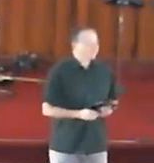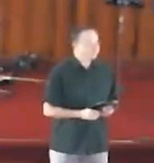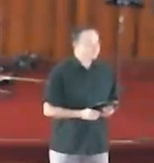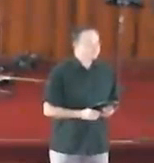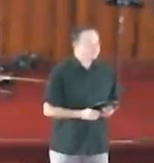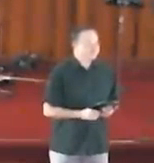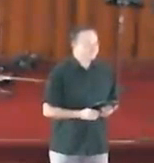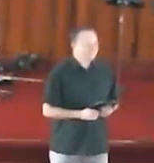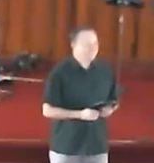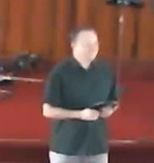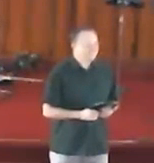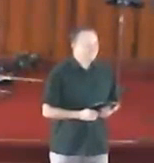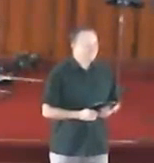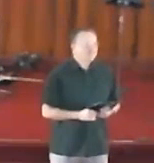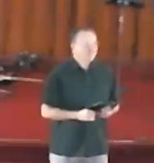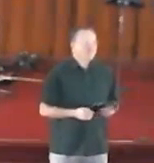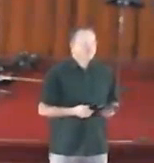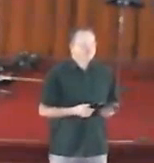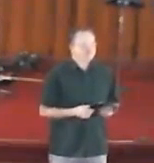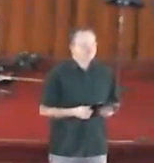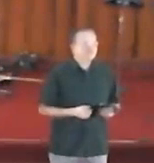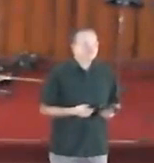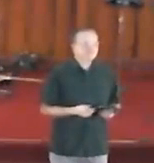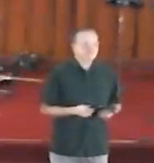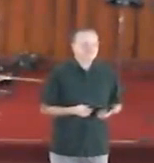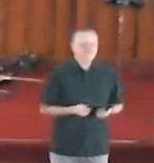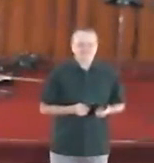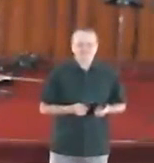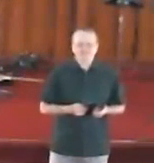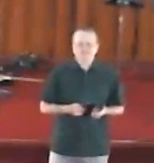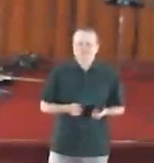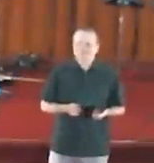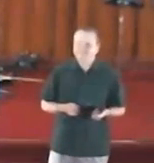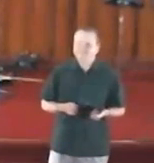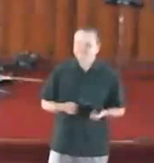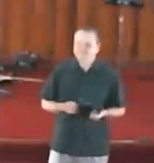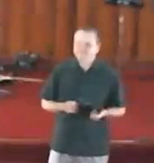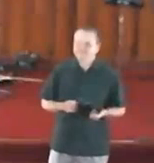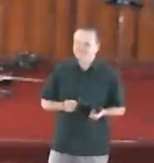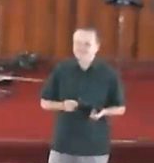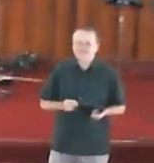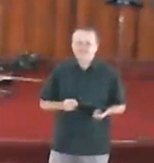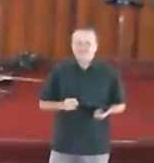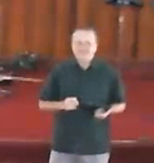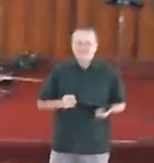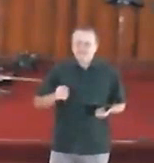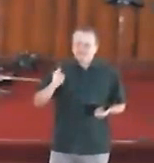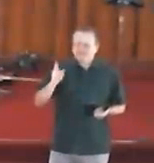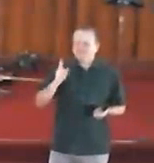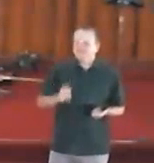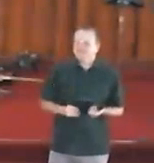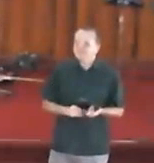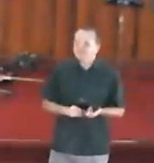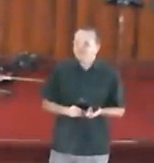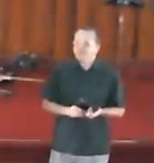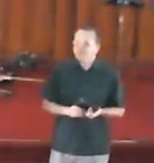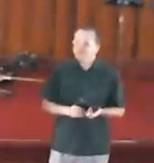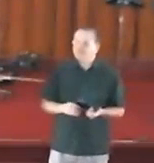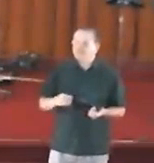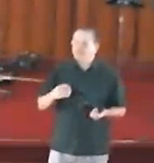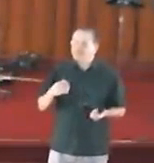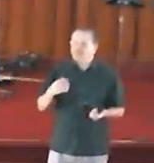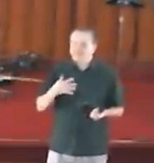And that's something we haven't mentioned yet, but the Holy Spirit gives out happiness, joy. Y a veces,